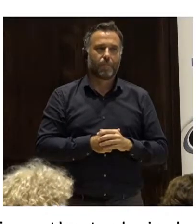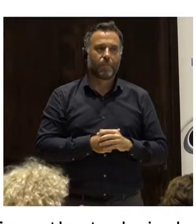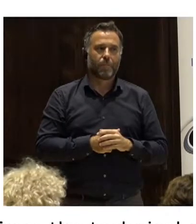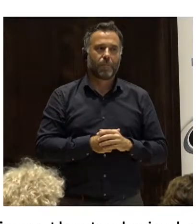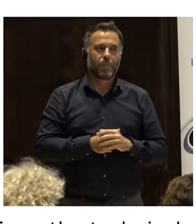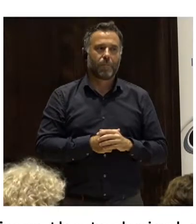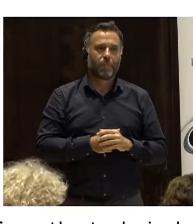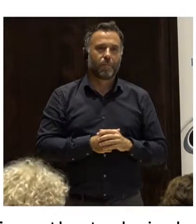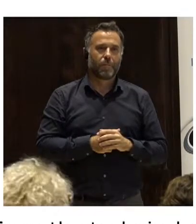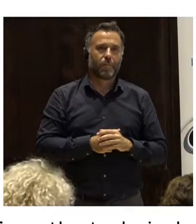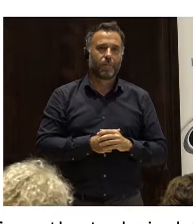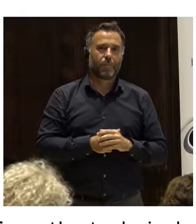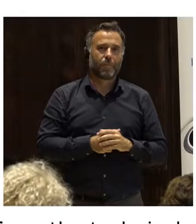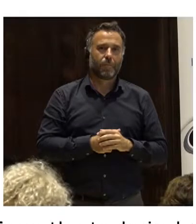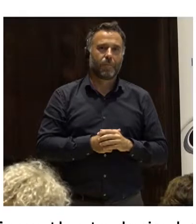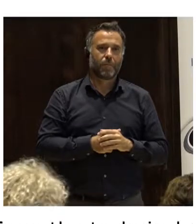vehicle.